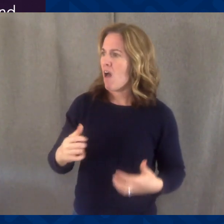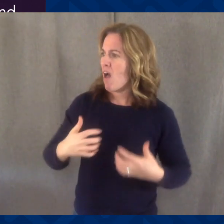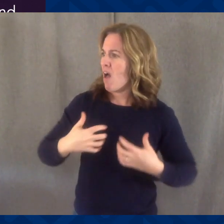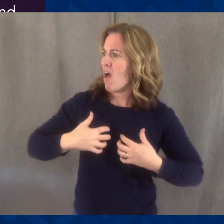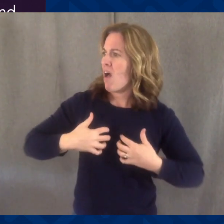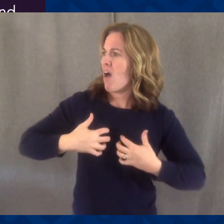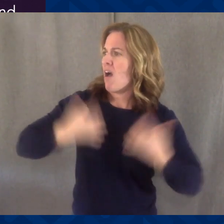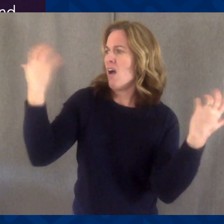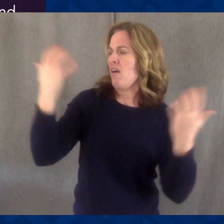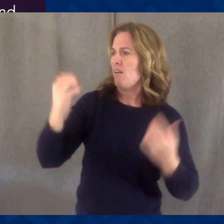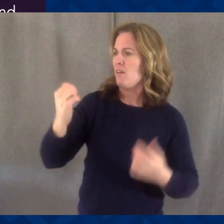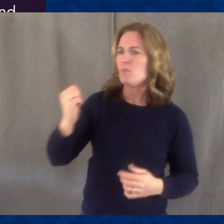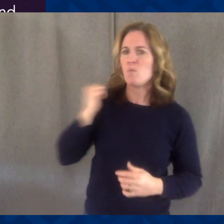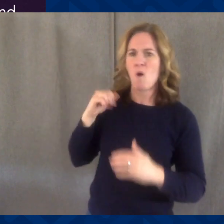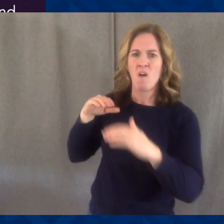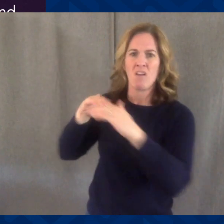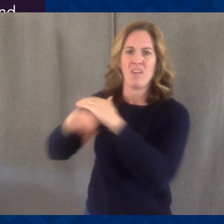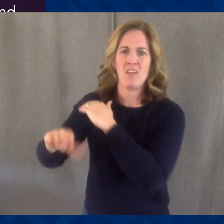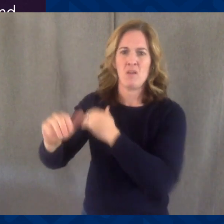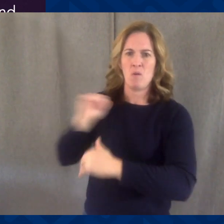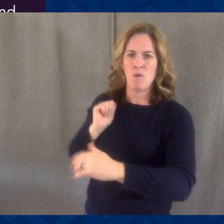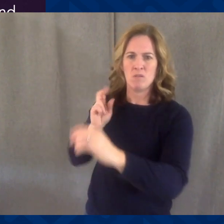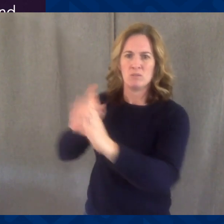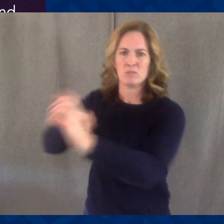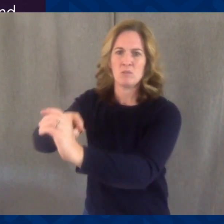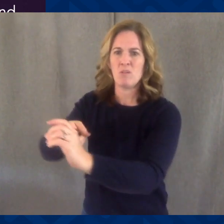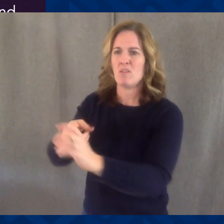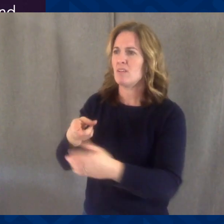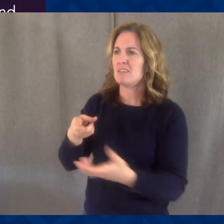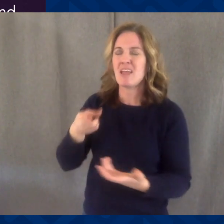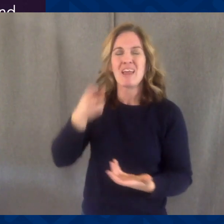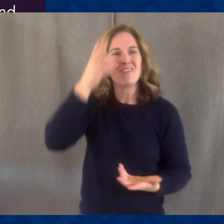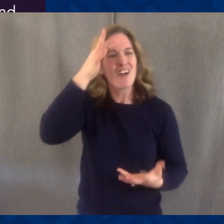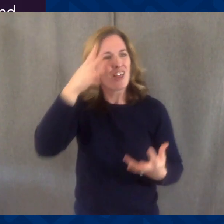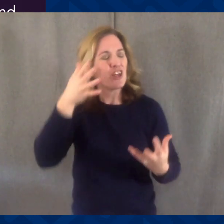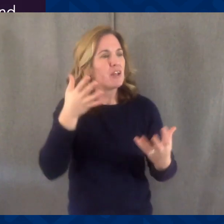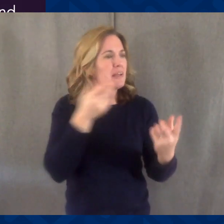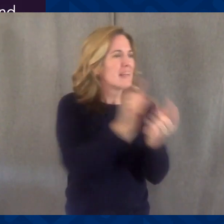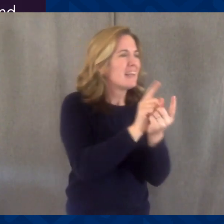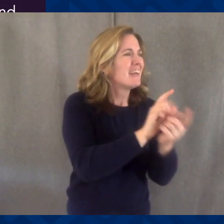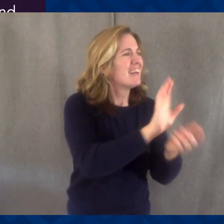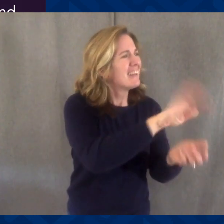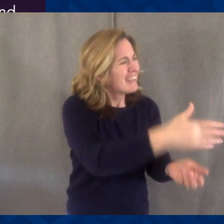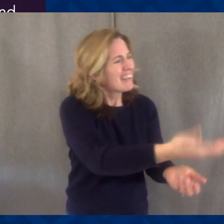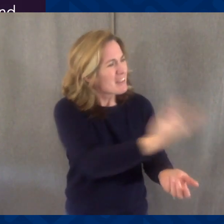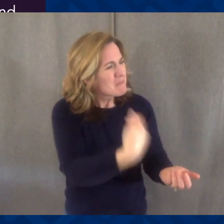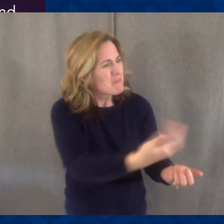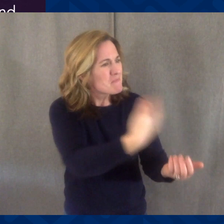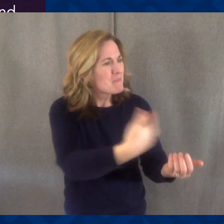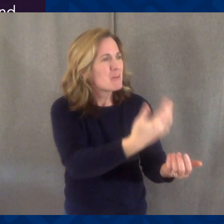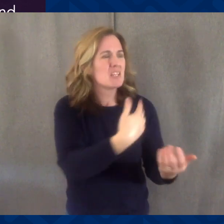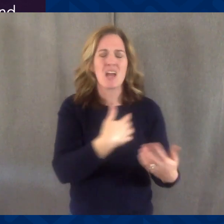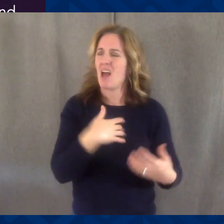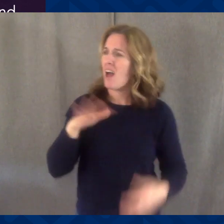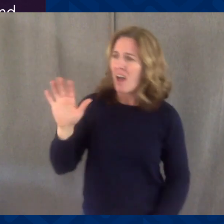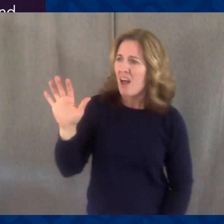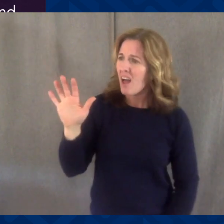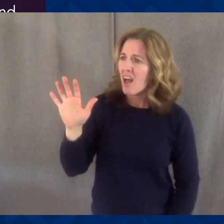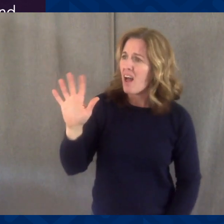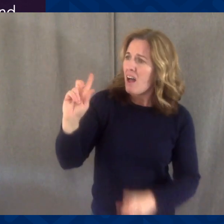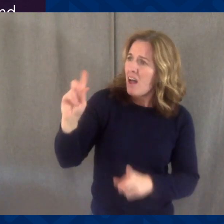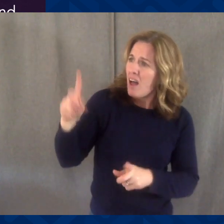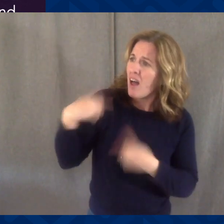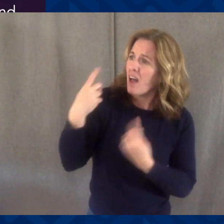in. So his father went out and pleaded with him. But he answered his father, Look, all these years I've been slaving away for you and